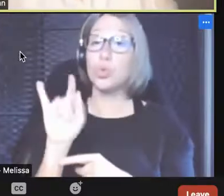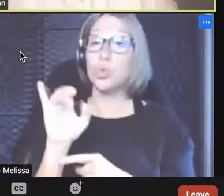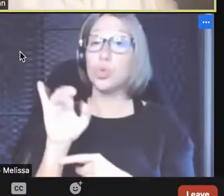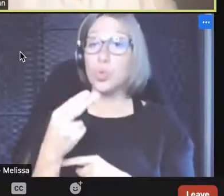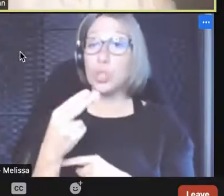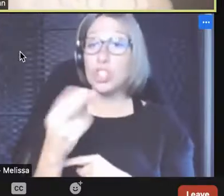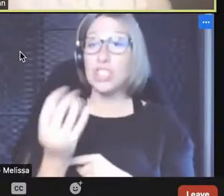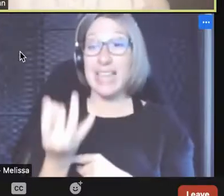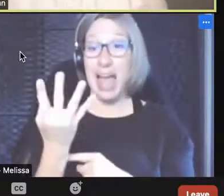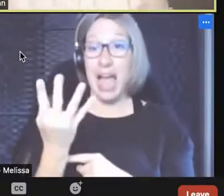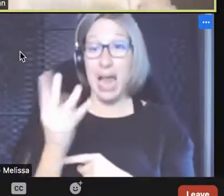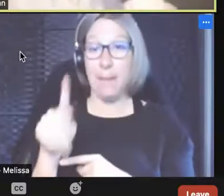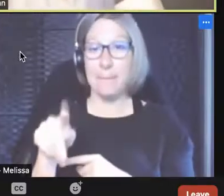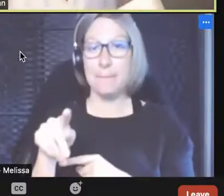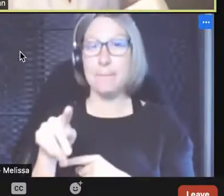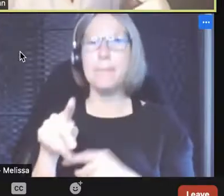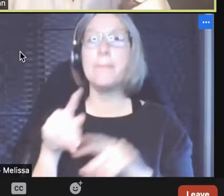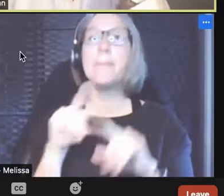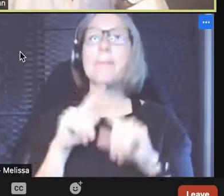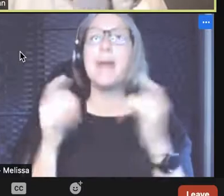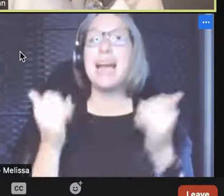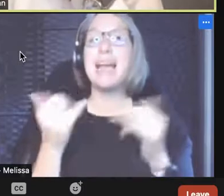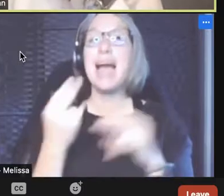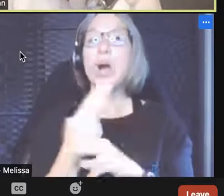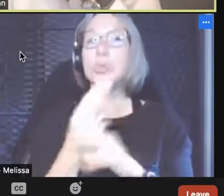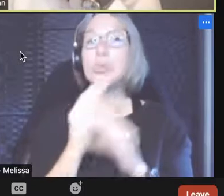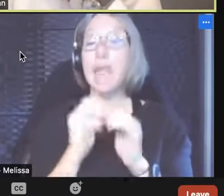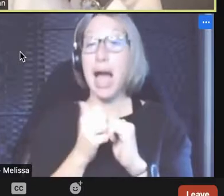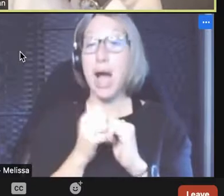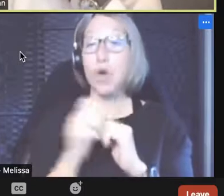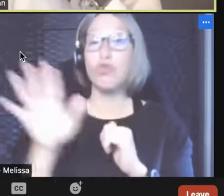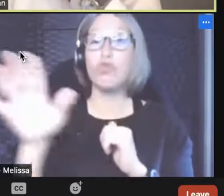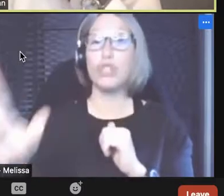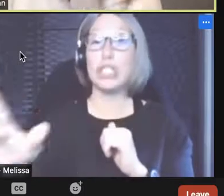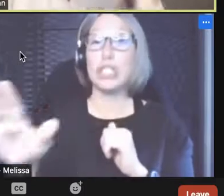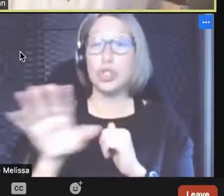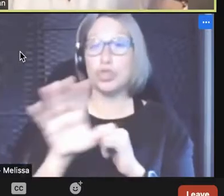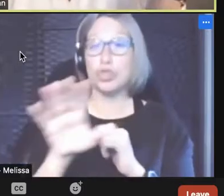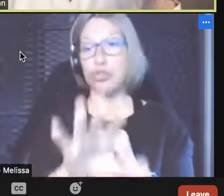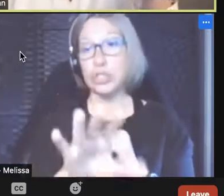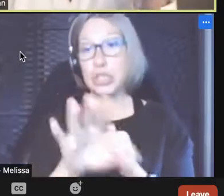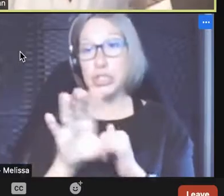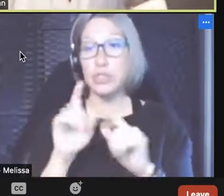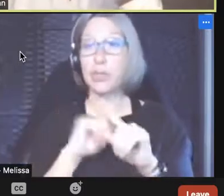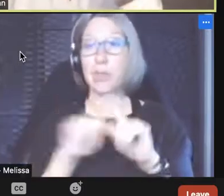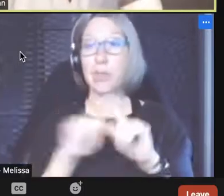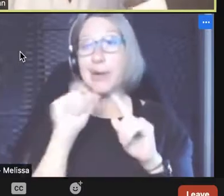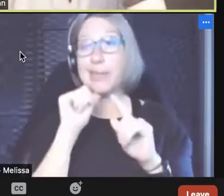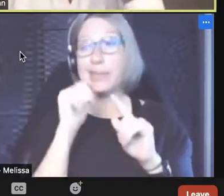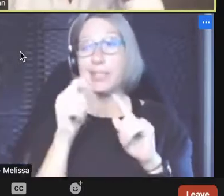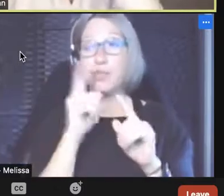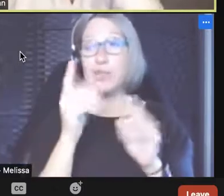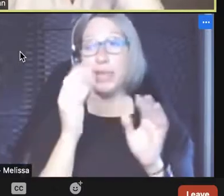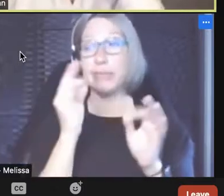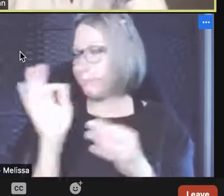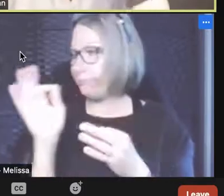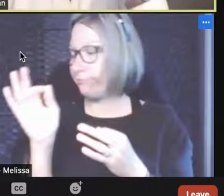he primarily accesses them by reaching and only brief localizations. He hardly looks even barely toward